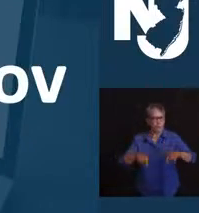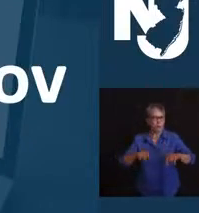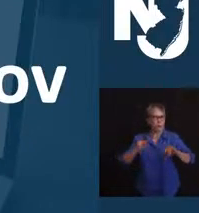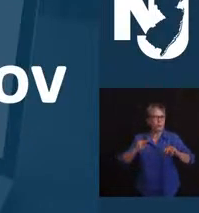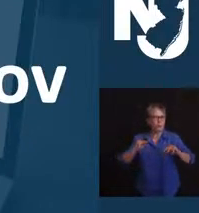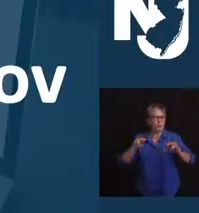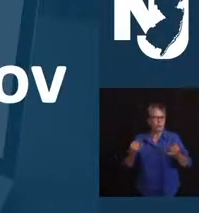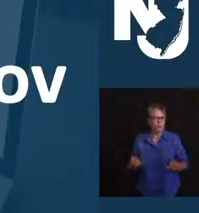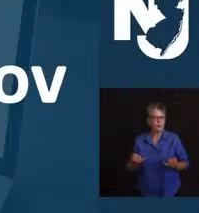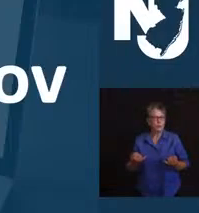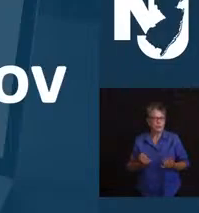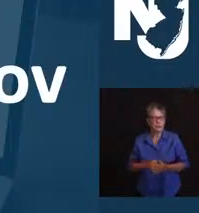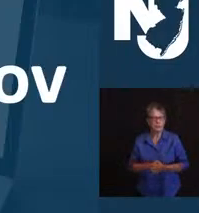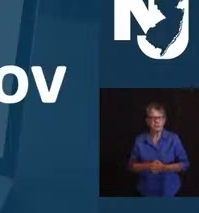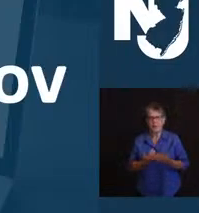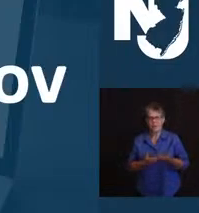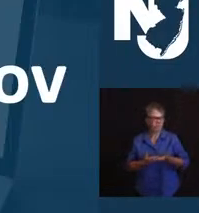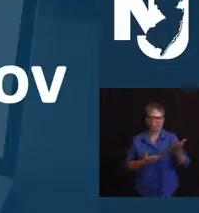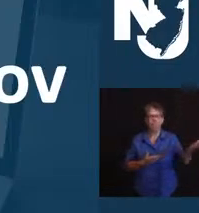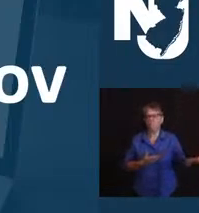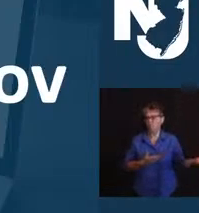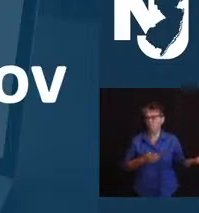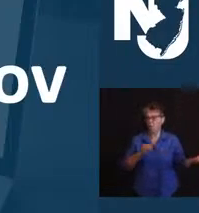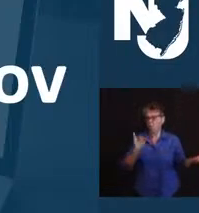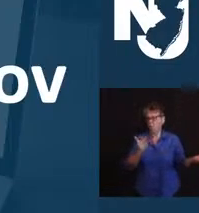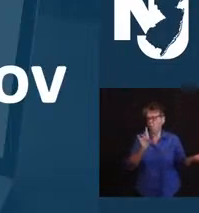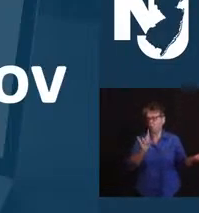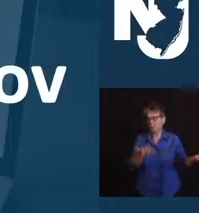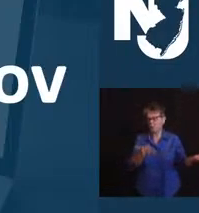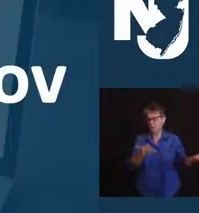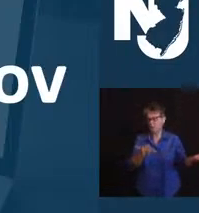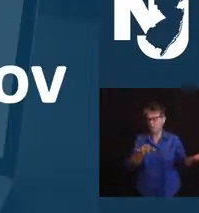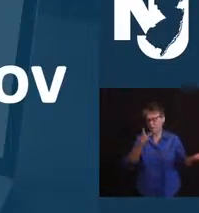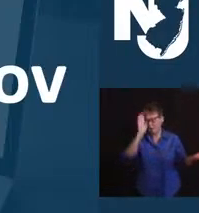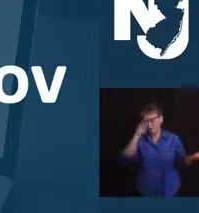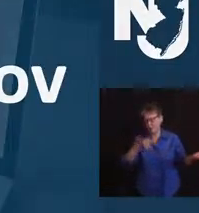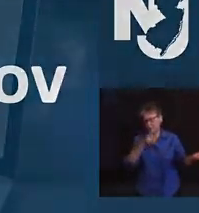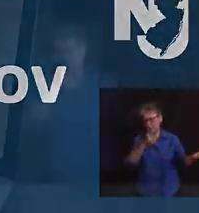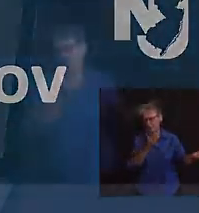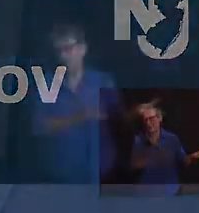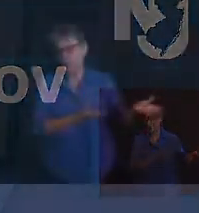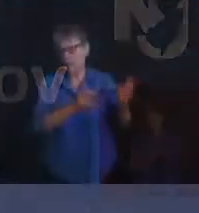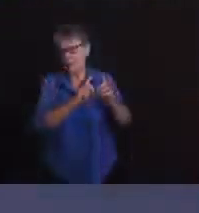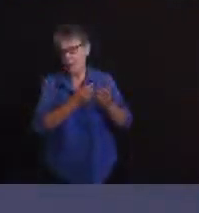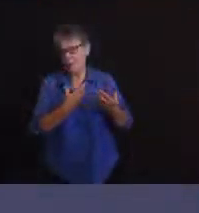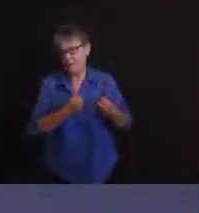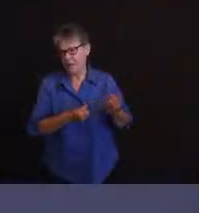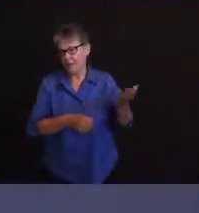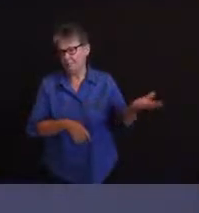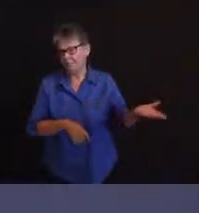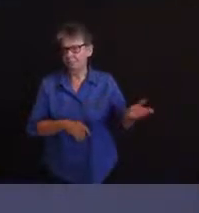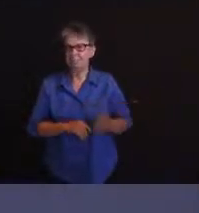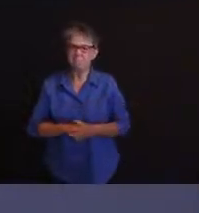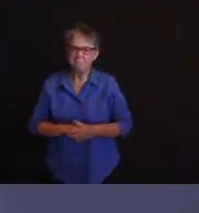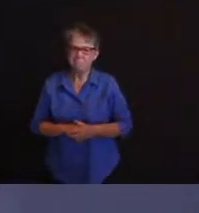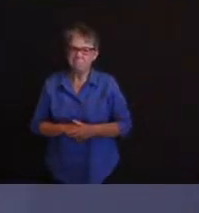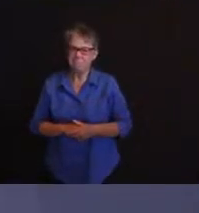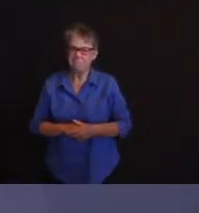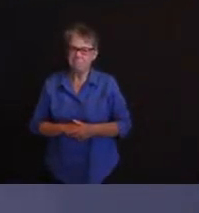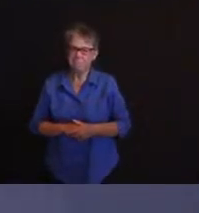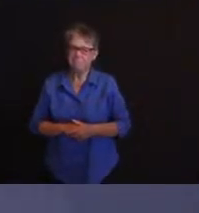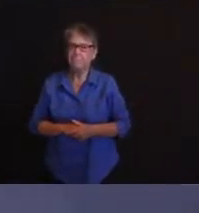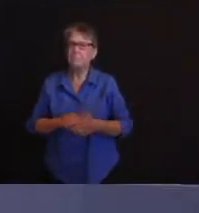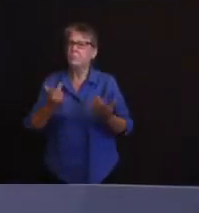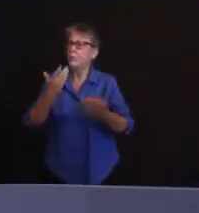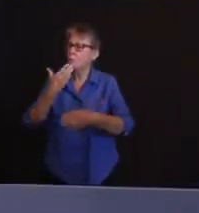the woman who needs no introduction, the Commissioner of the Department of Health, Judy Persichilli. Thank you, Governor, and good afternoon. Well,